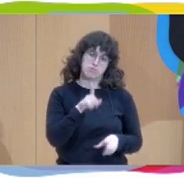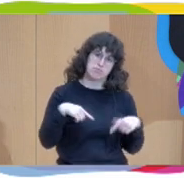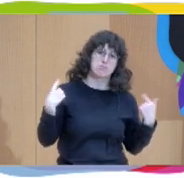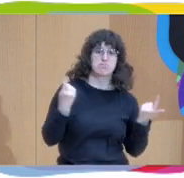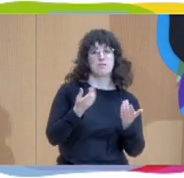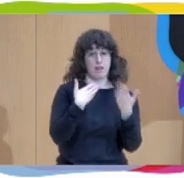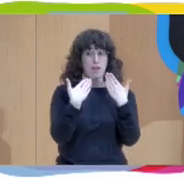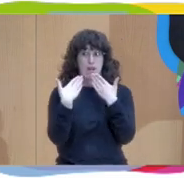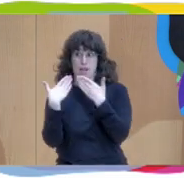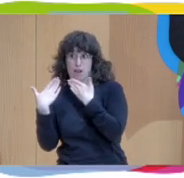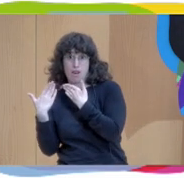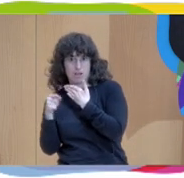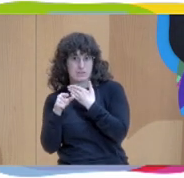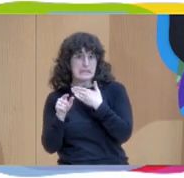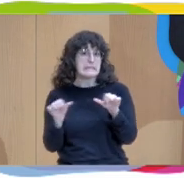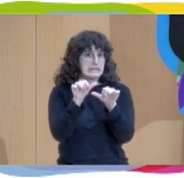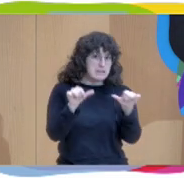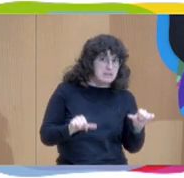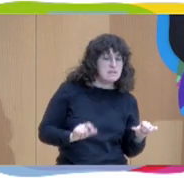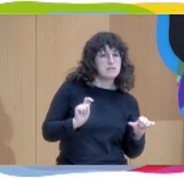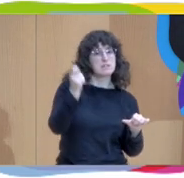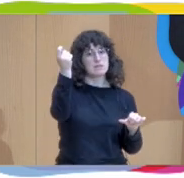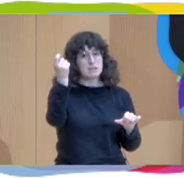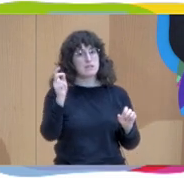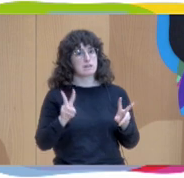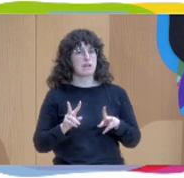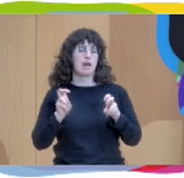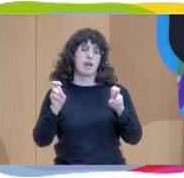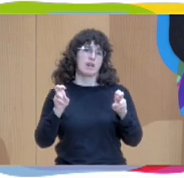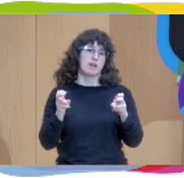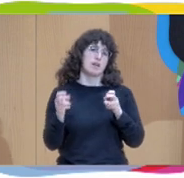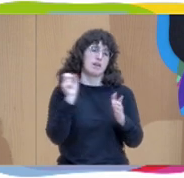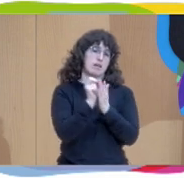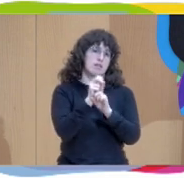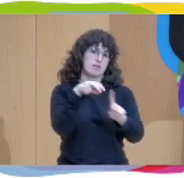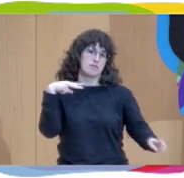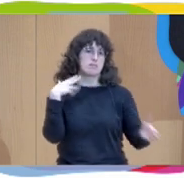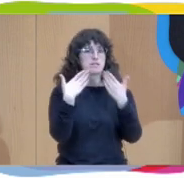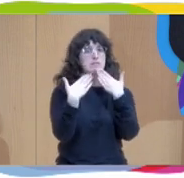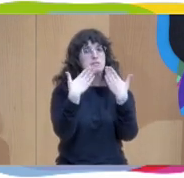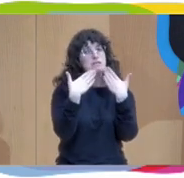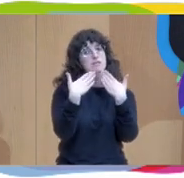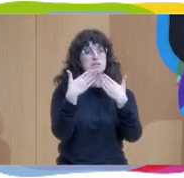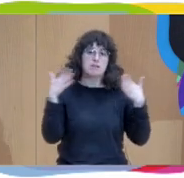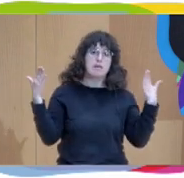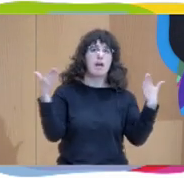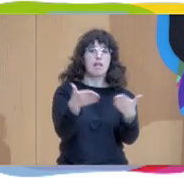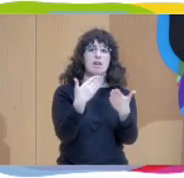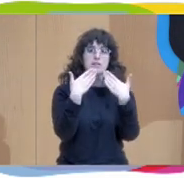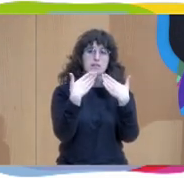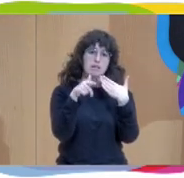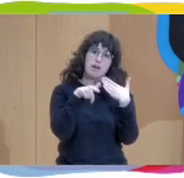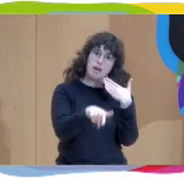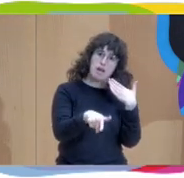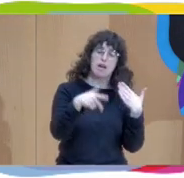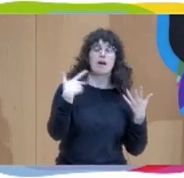approach, to take part in dialogues. And that is why we did all the time, that first,